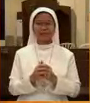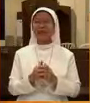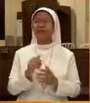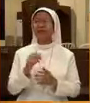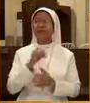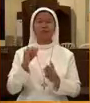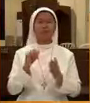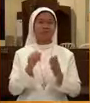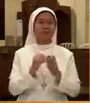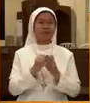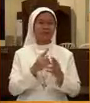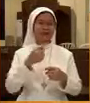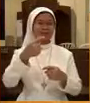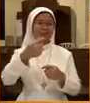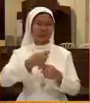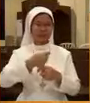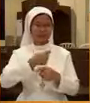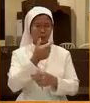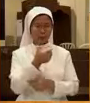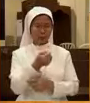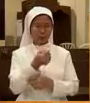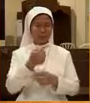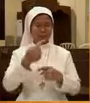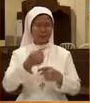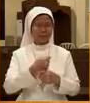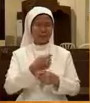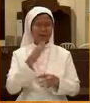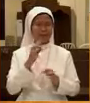Just text me anytime, I can send more pili.